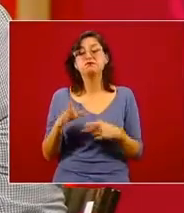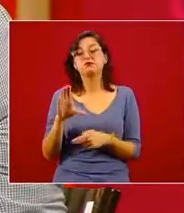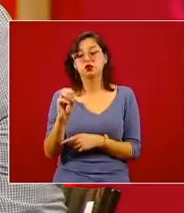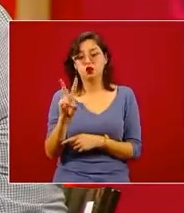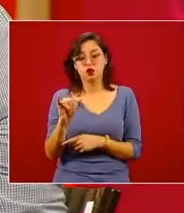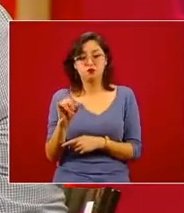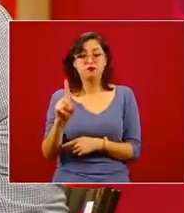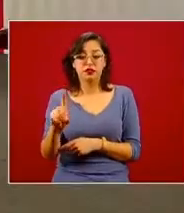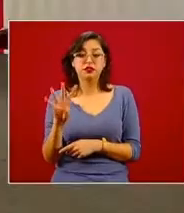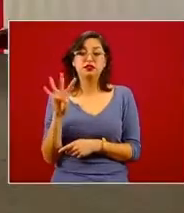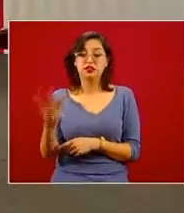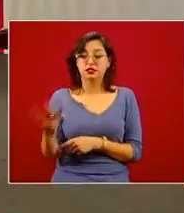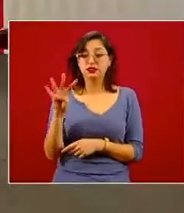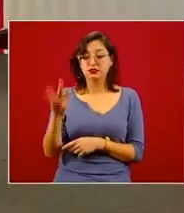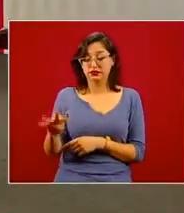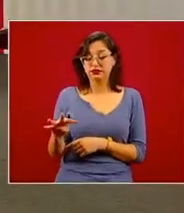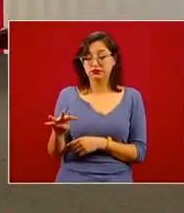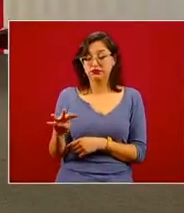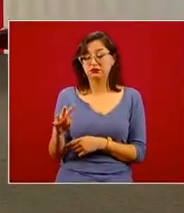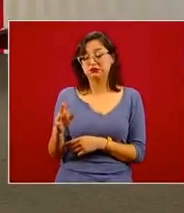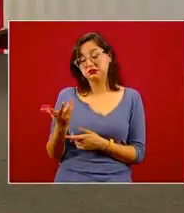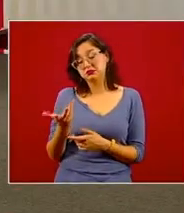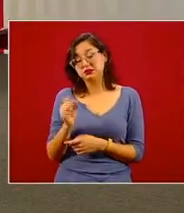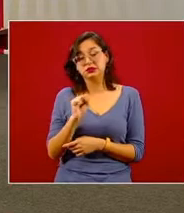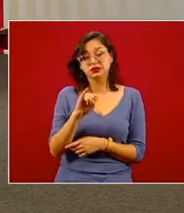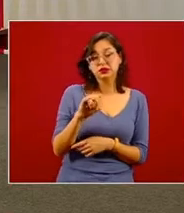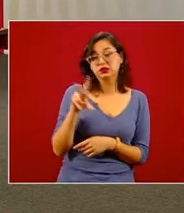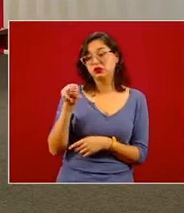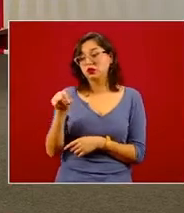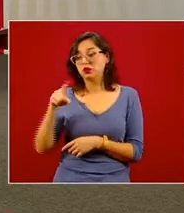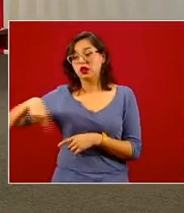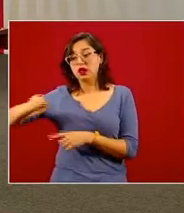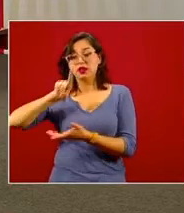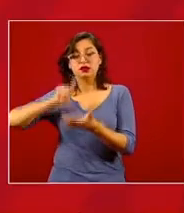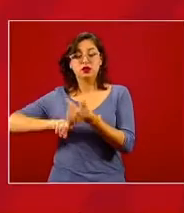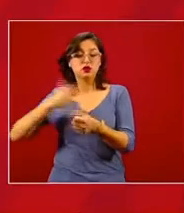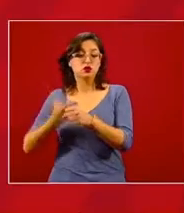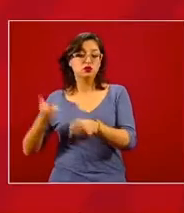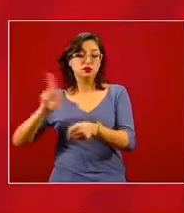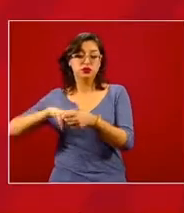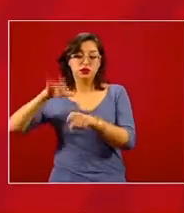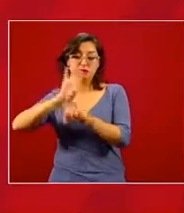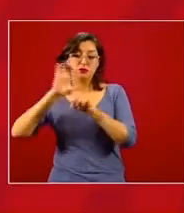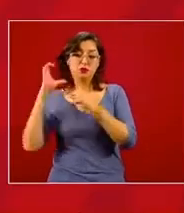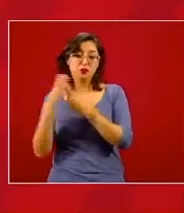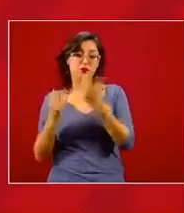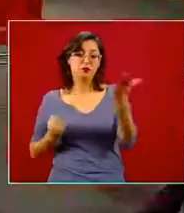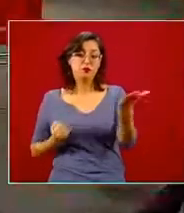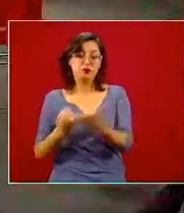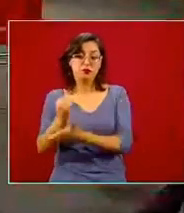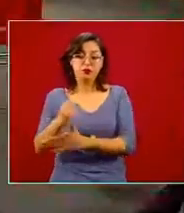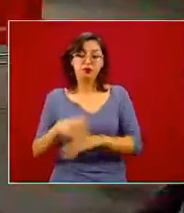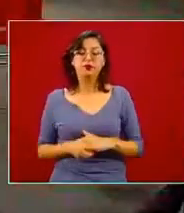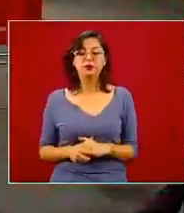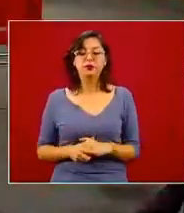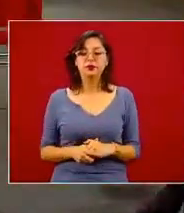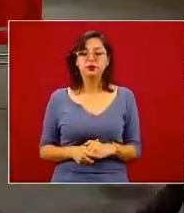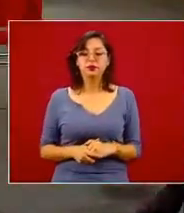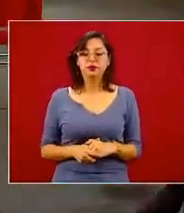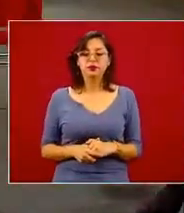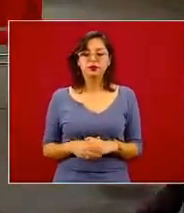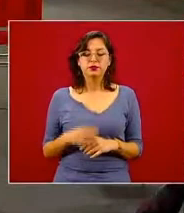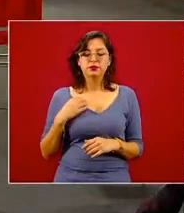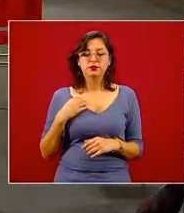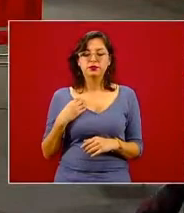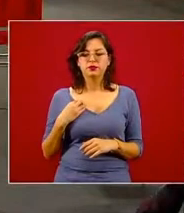itself. COVID-19, At si the end, así we el would need comité to dictaminador reclassify these lo cases define. as COVID-19 Gracias, doctora if